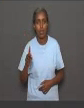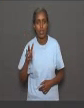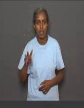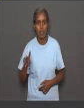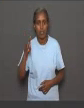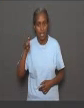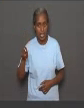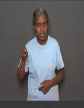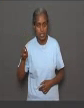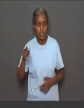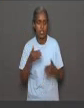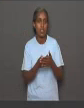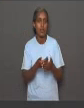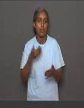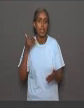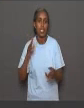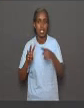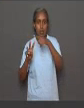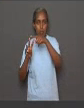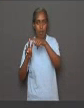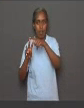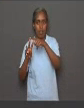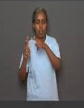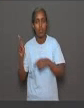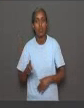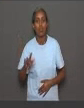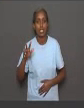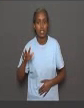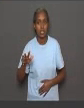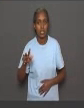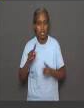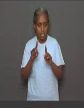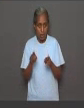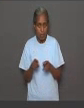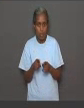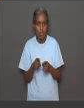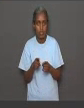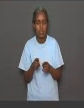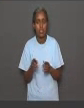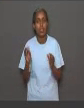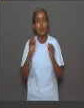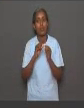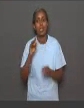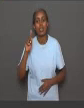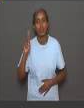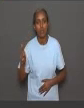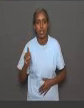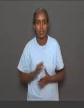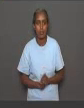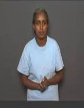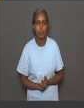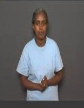1/2 x minus pi over 3 in brackets plus 1.